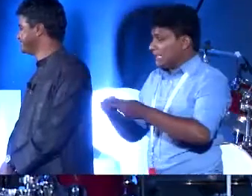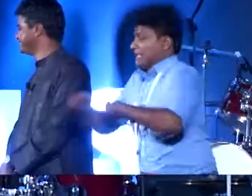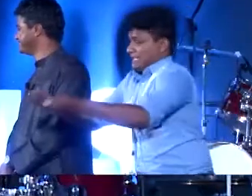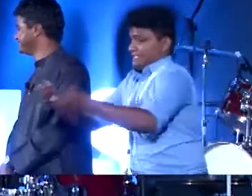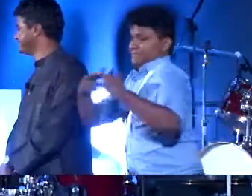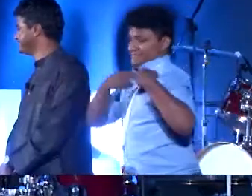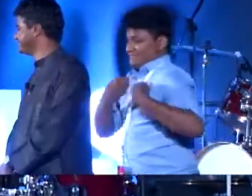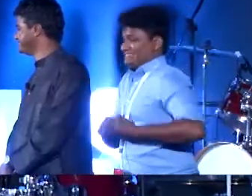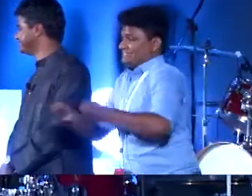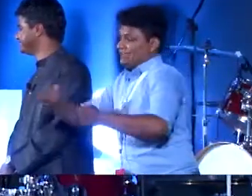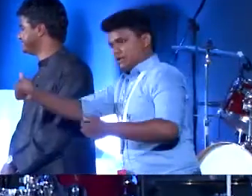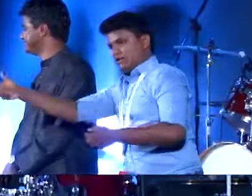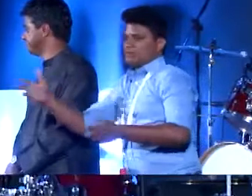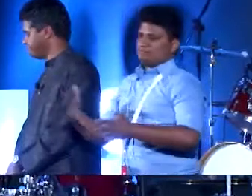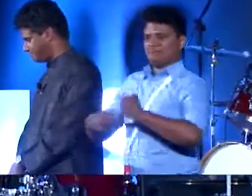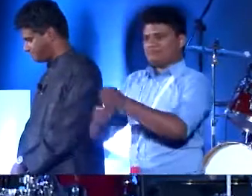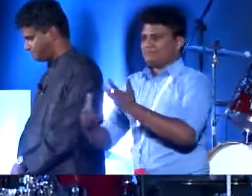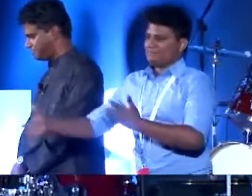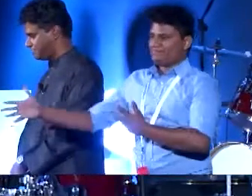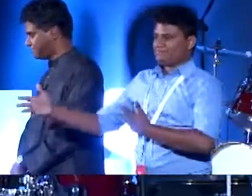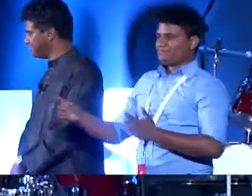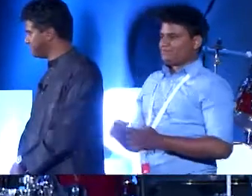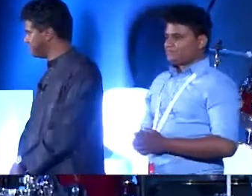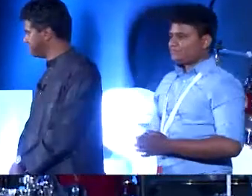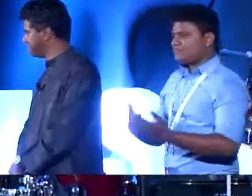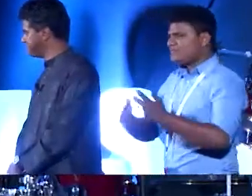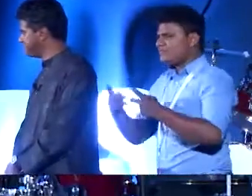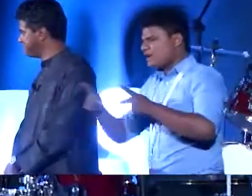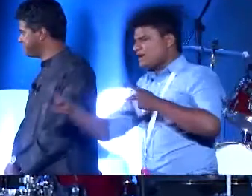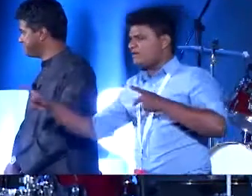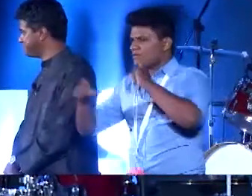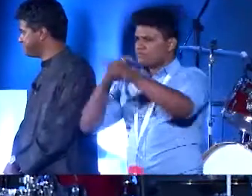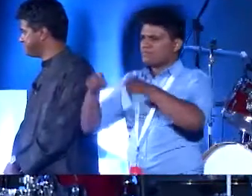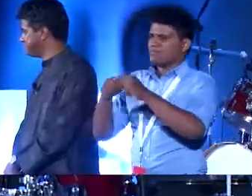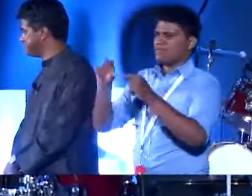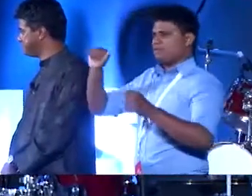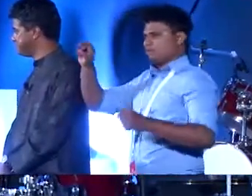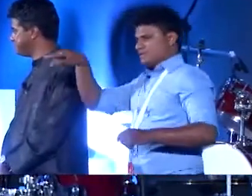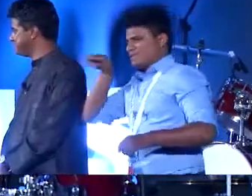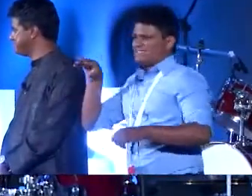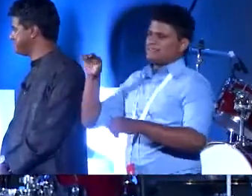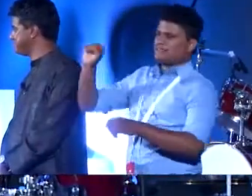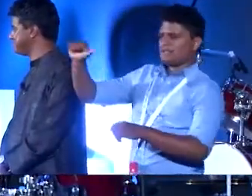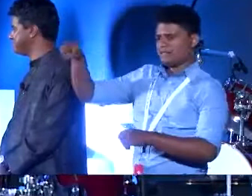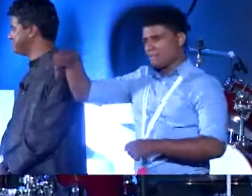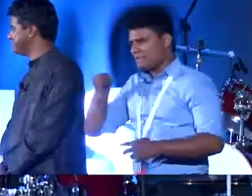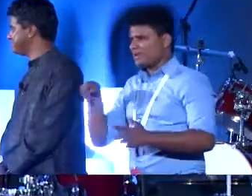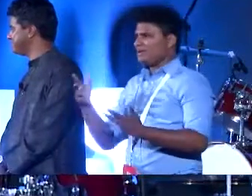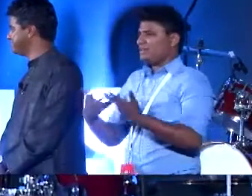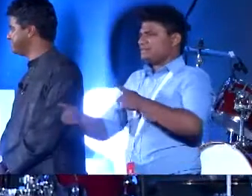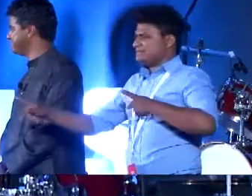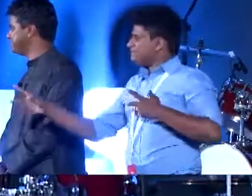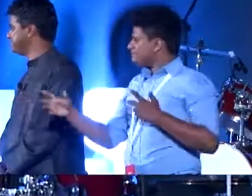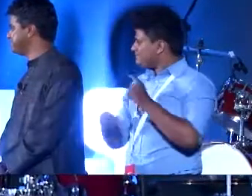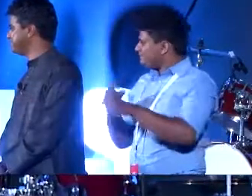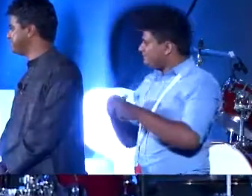a huge set of champions in SAP and also in ANZ and IIS who are really making this function today. You